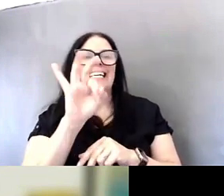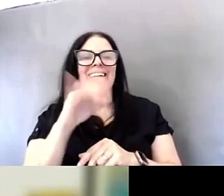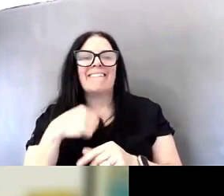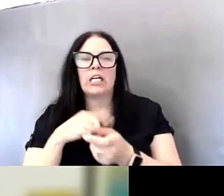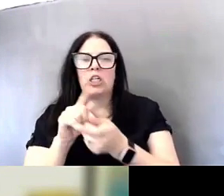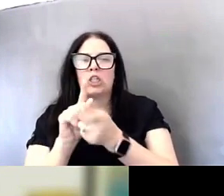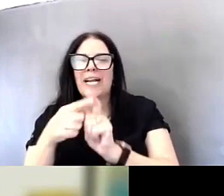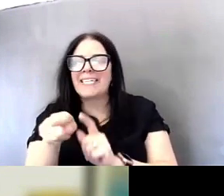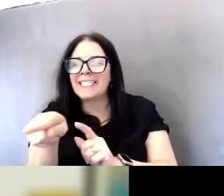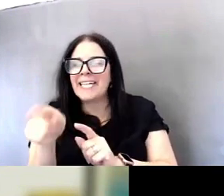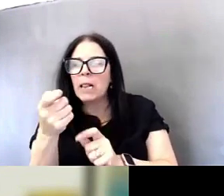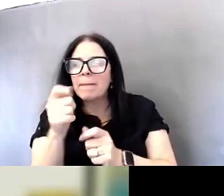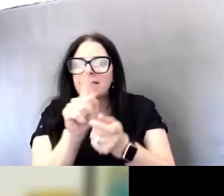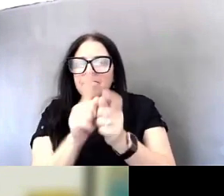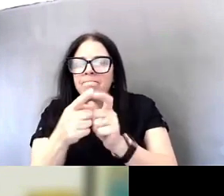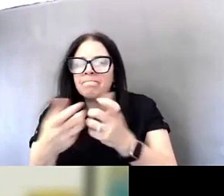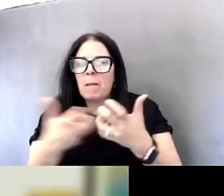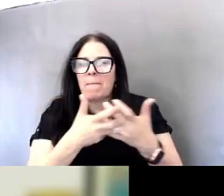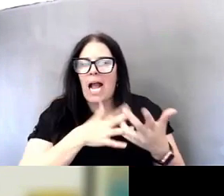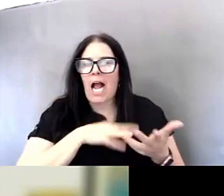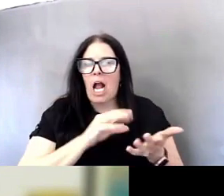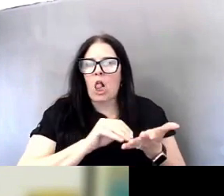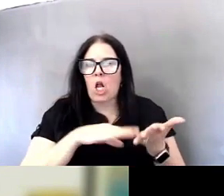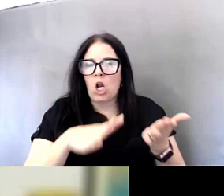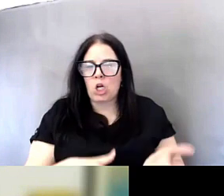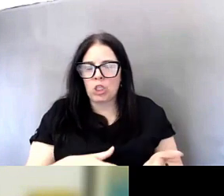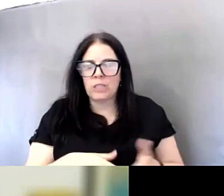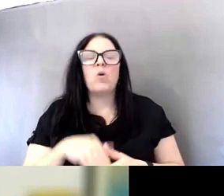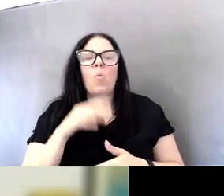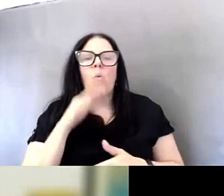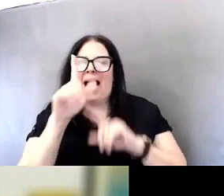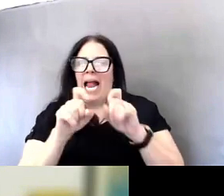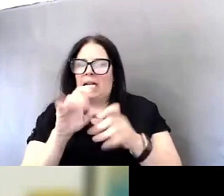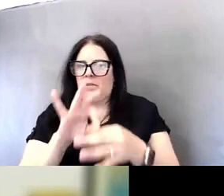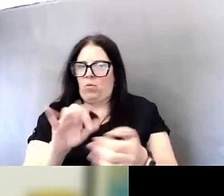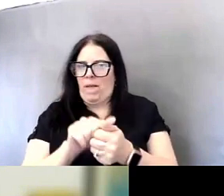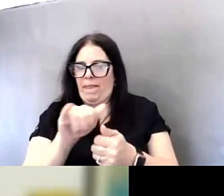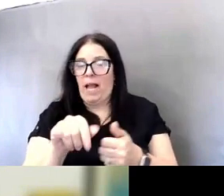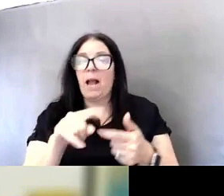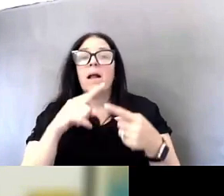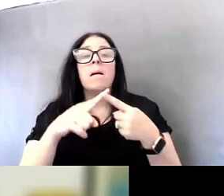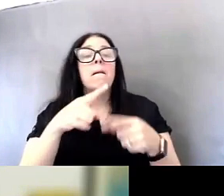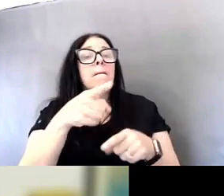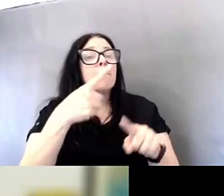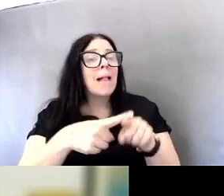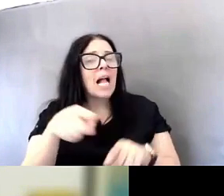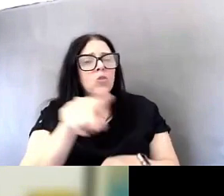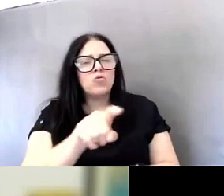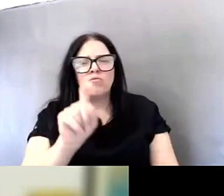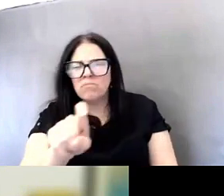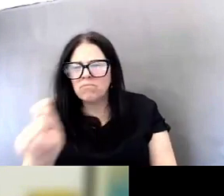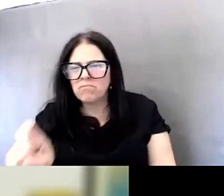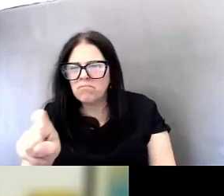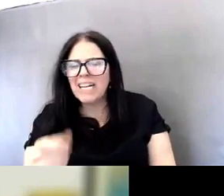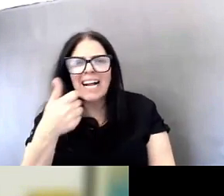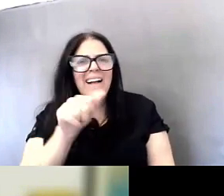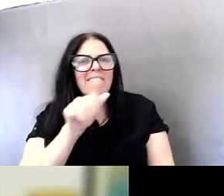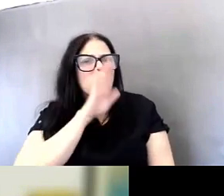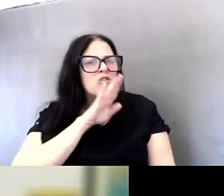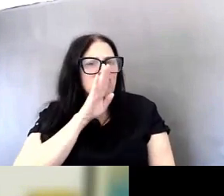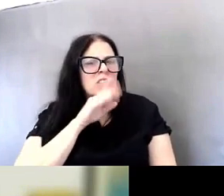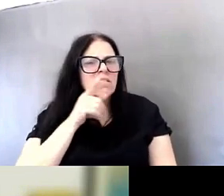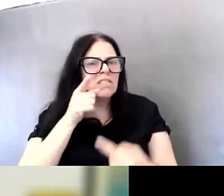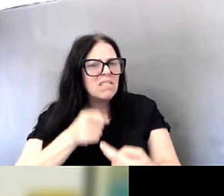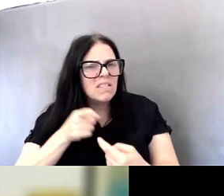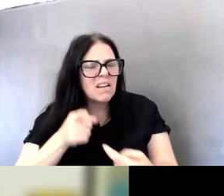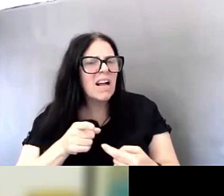bit later. Also, we want to hear about any issues you experience with the site, problems,